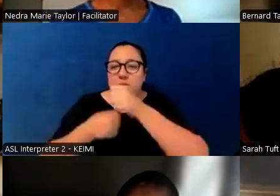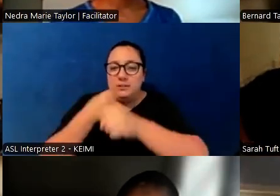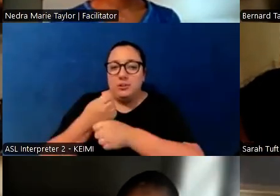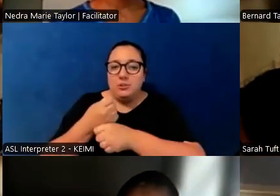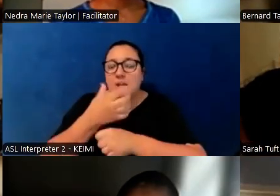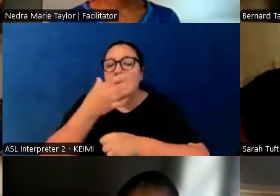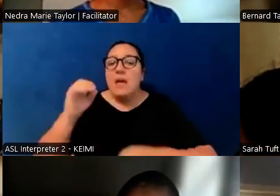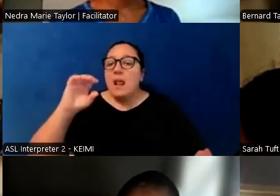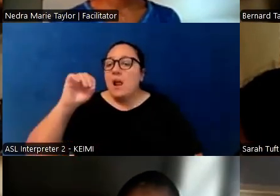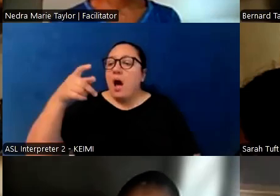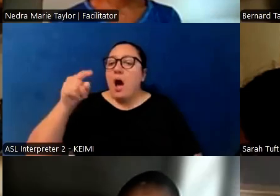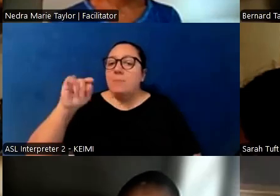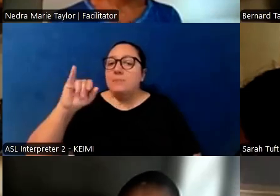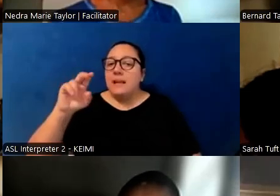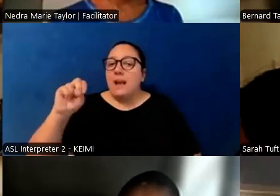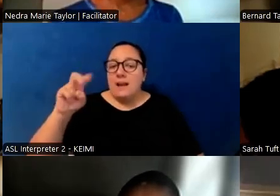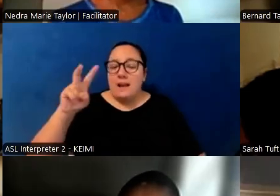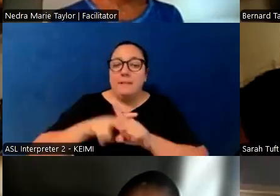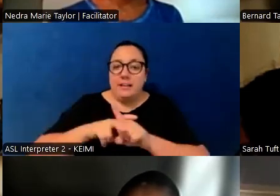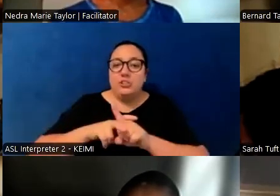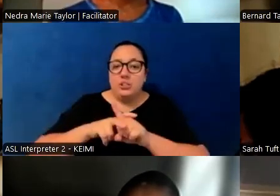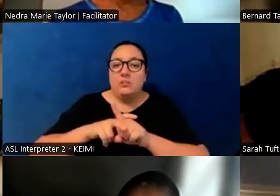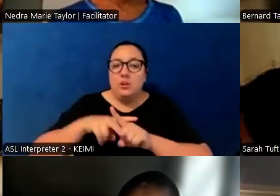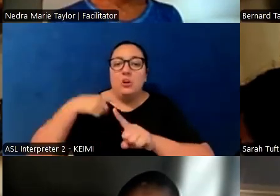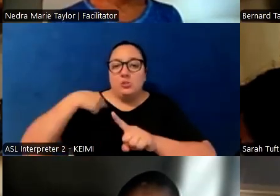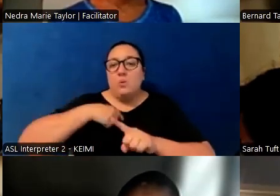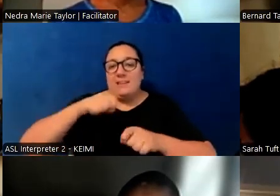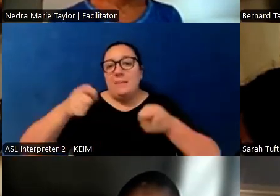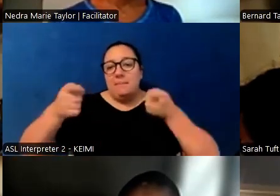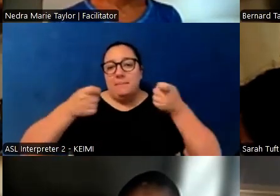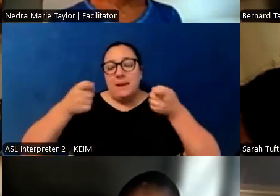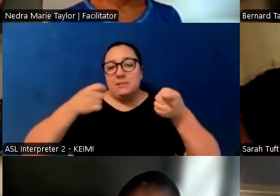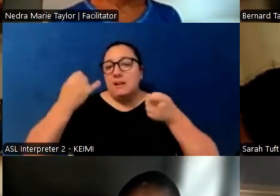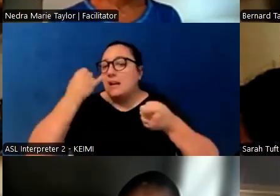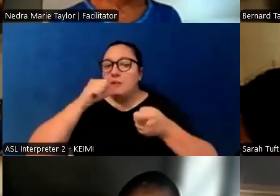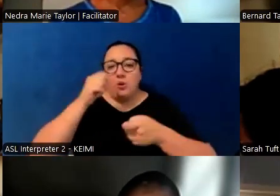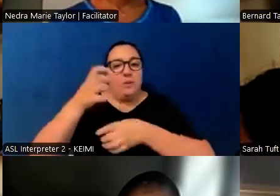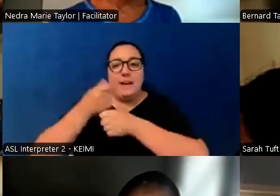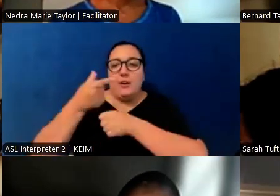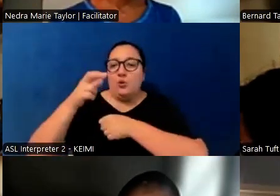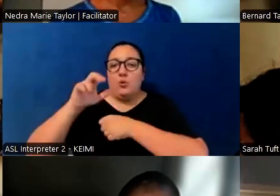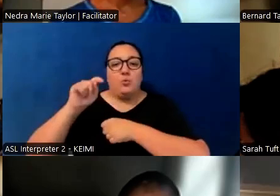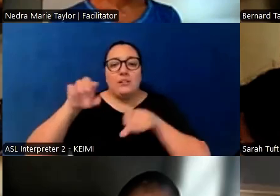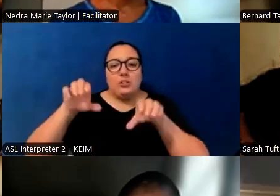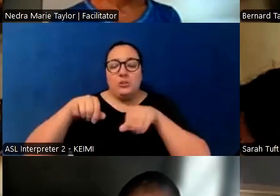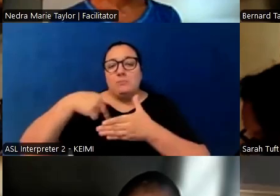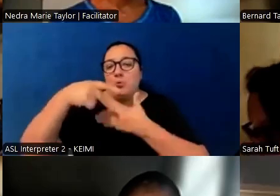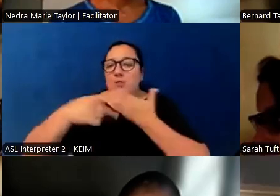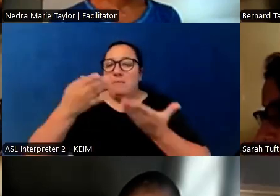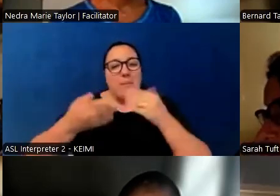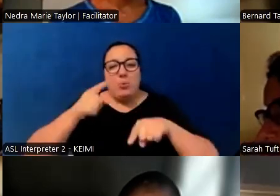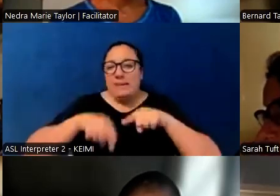opt-in application so that we can manage it. If we are not receiving a grant to do this program, we probably don't have the capacity